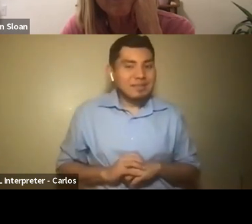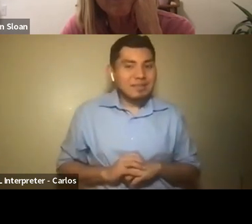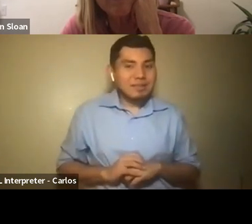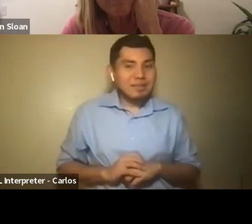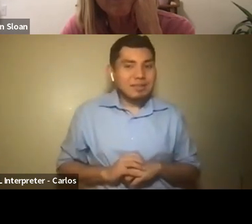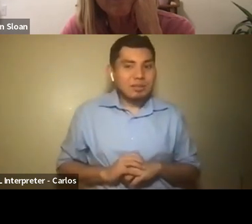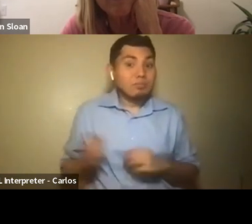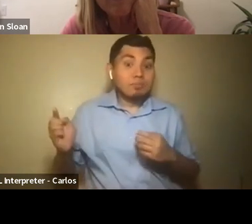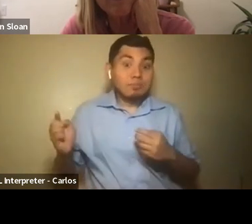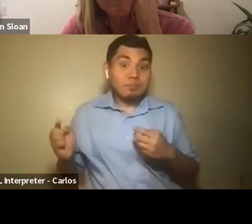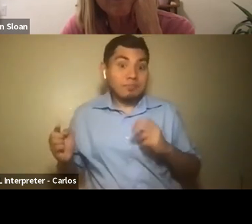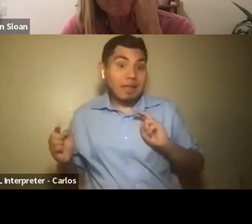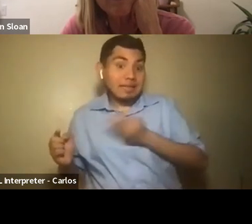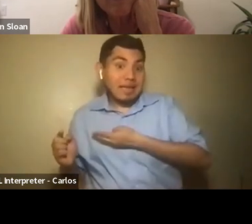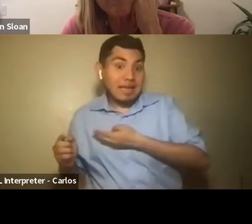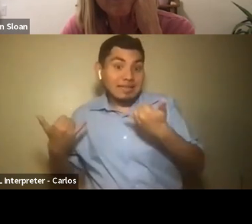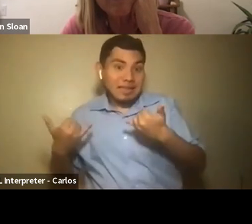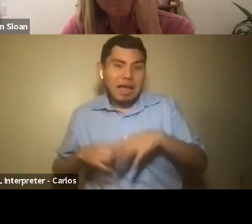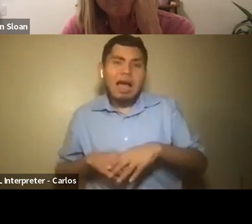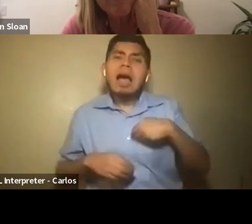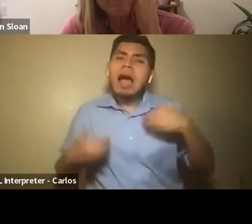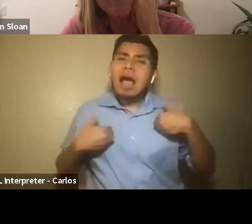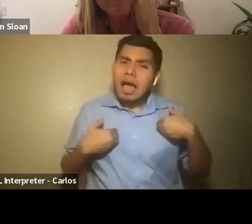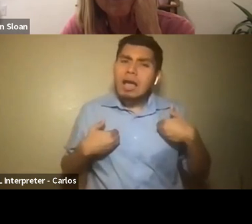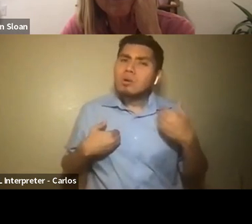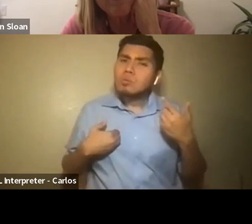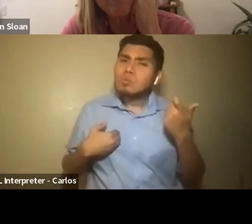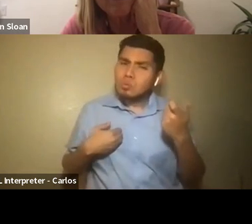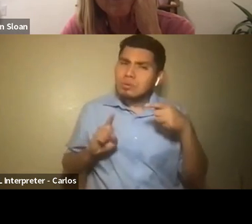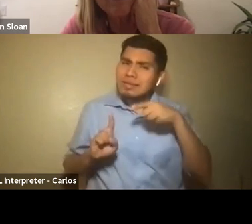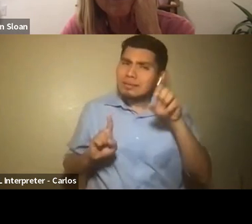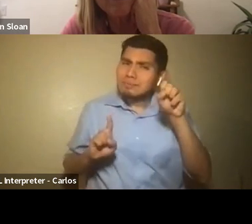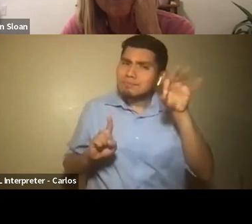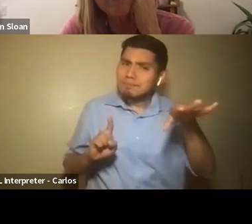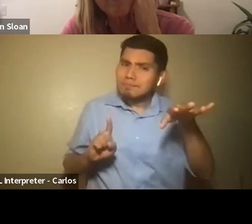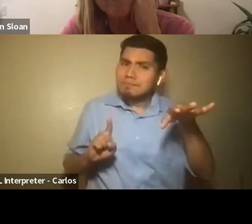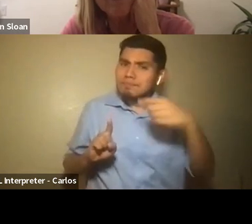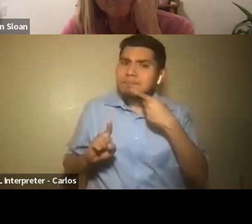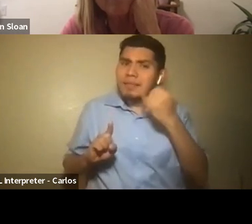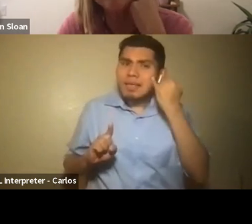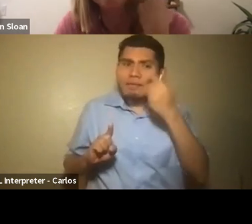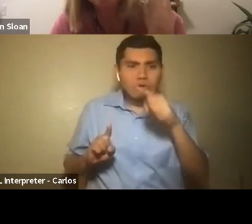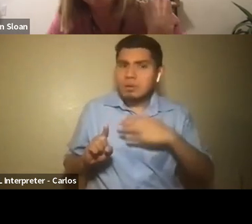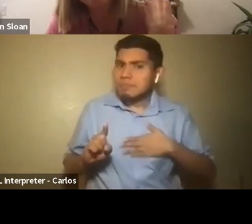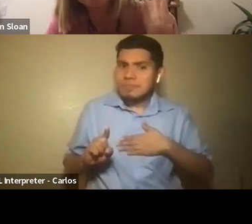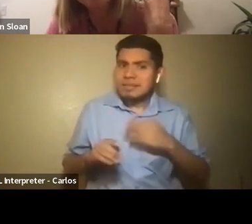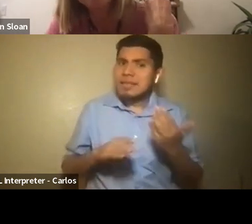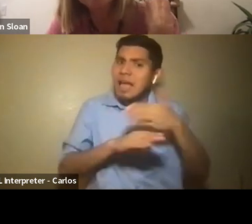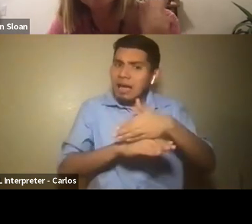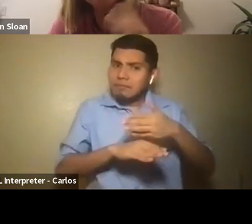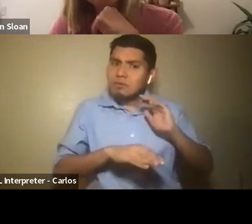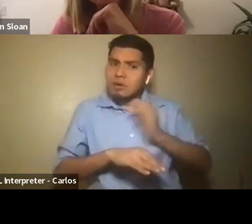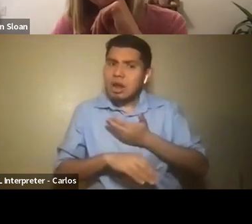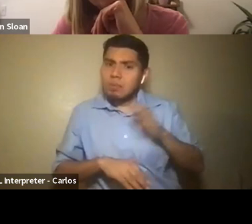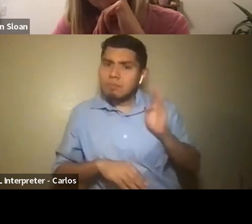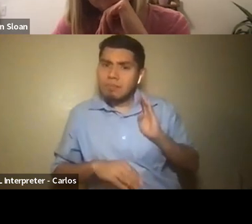I don't think that's us, Marie. That's us? Okay. I do have some little bitty thing to say, if you don't mind, please. Of course. Right after our last meeting, I